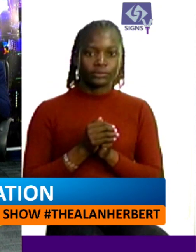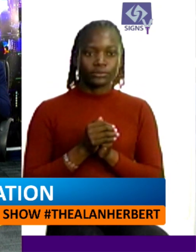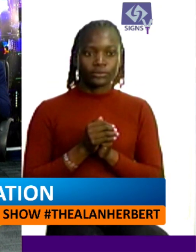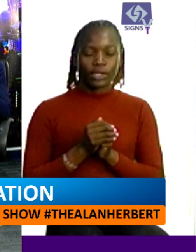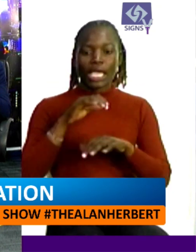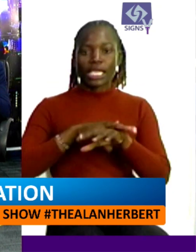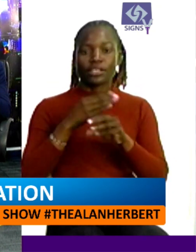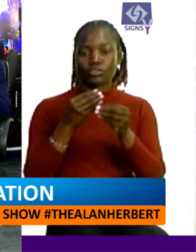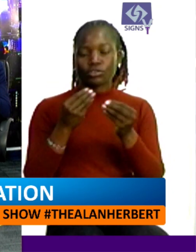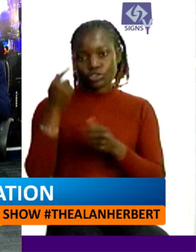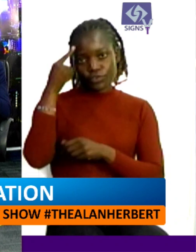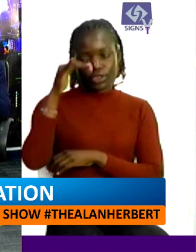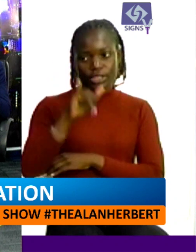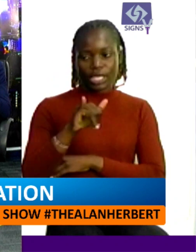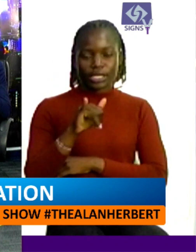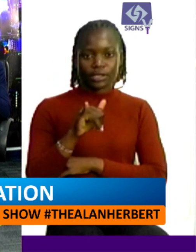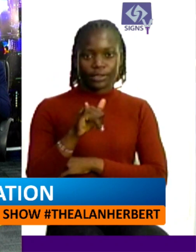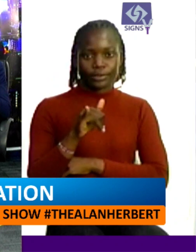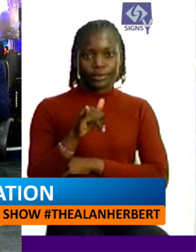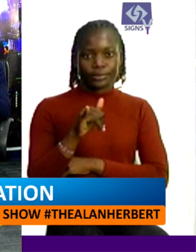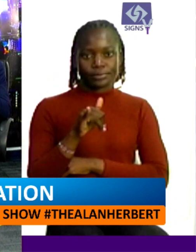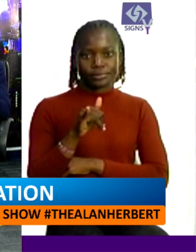find solution for that? So you find the missing